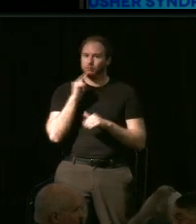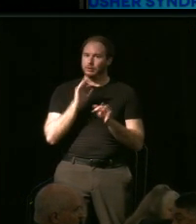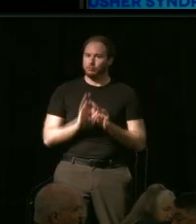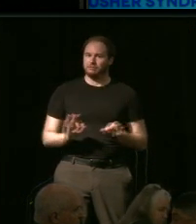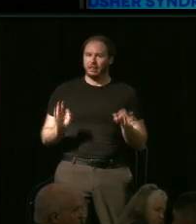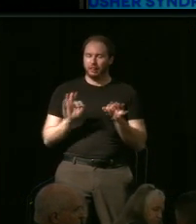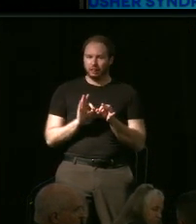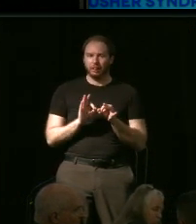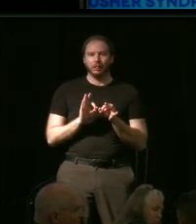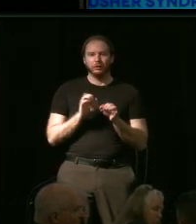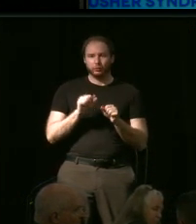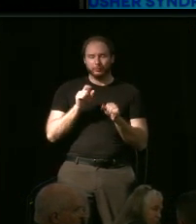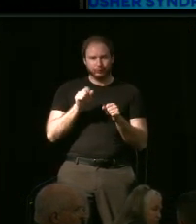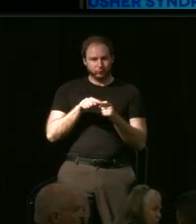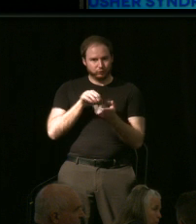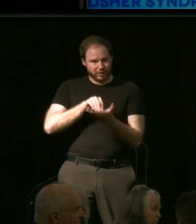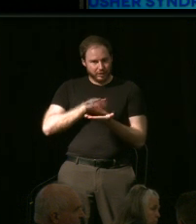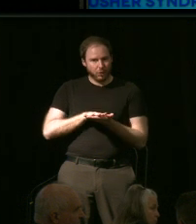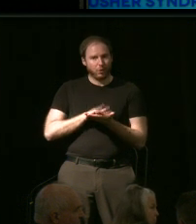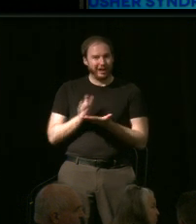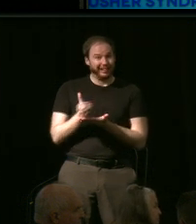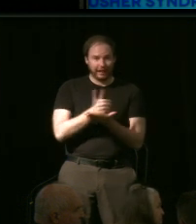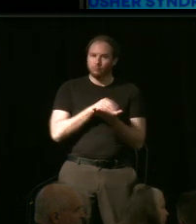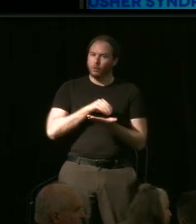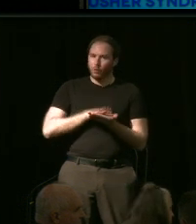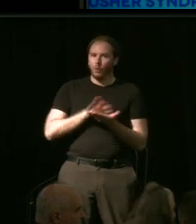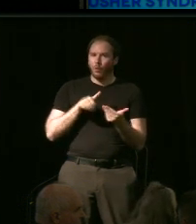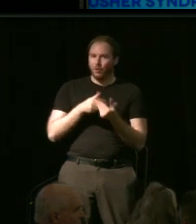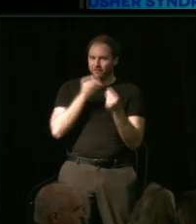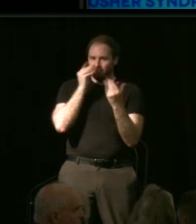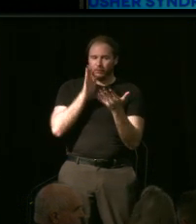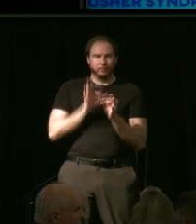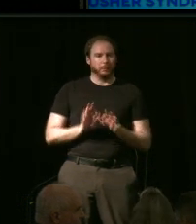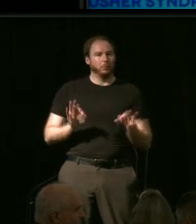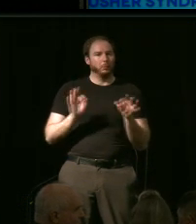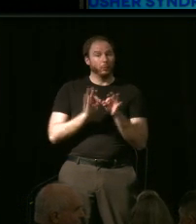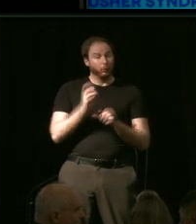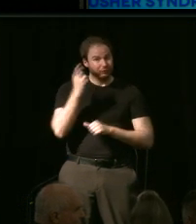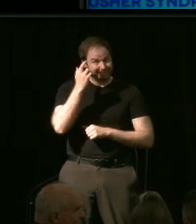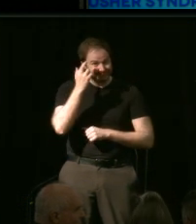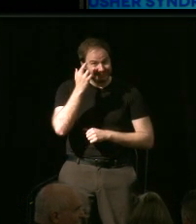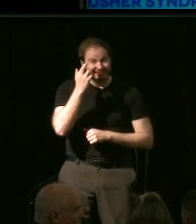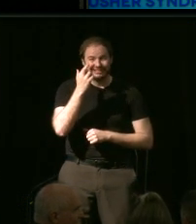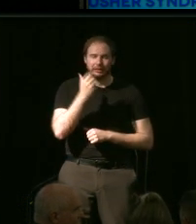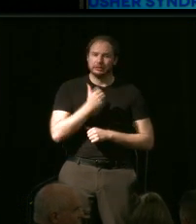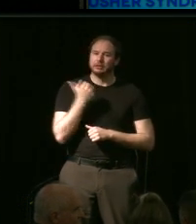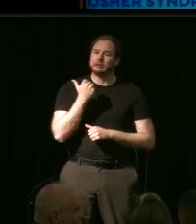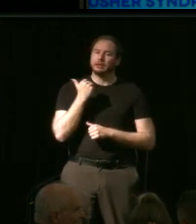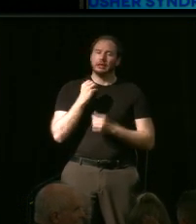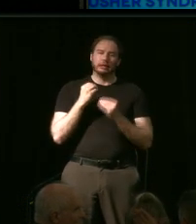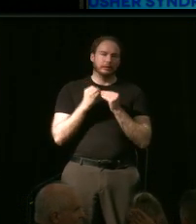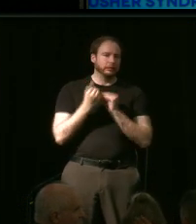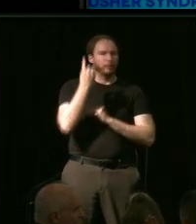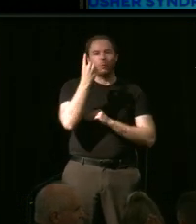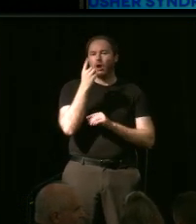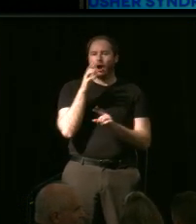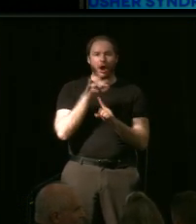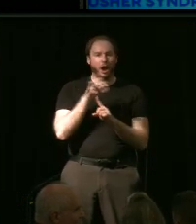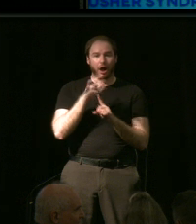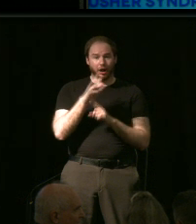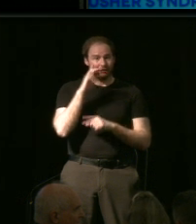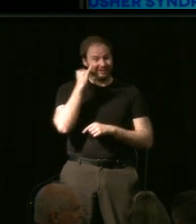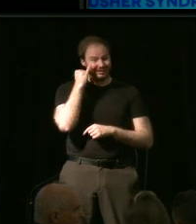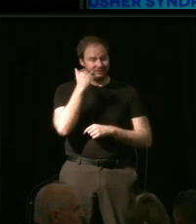critical. Capturing this information is really, really important because this is the number one question that drug